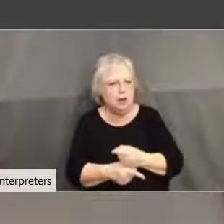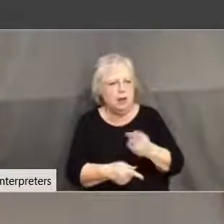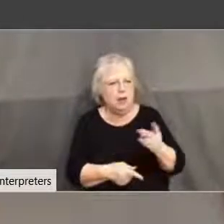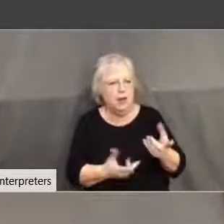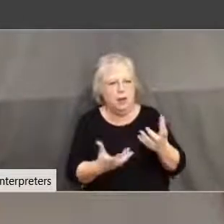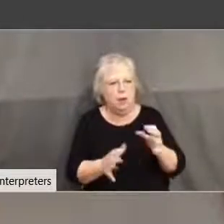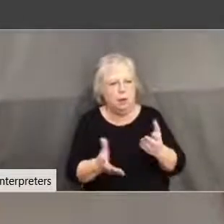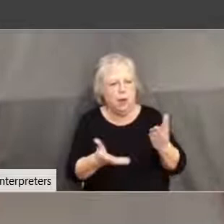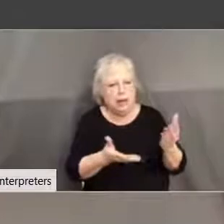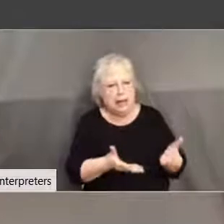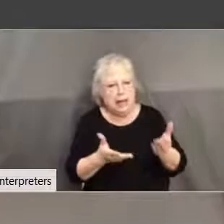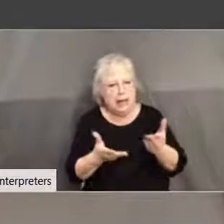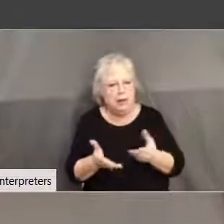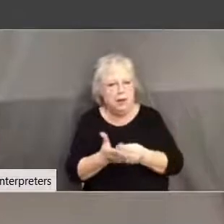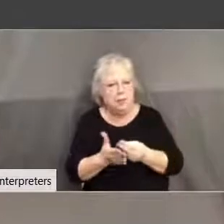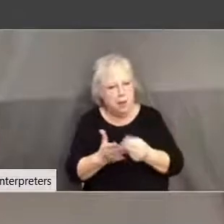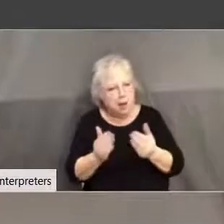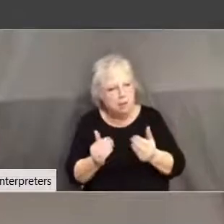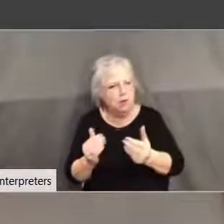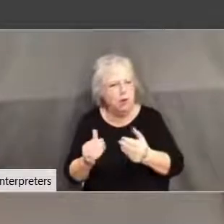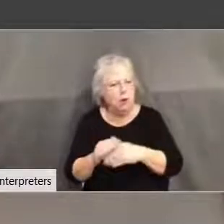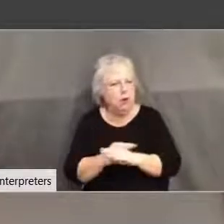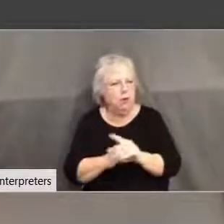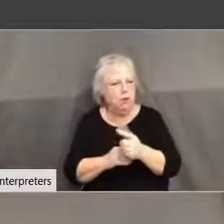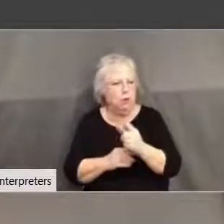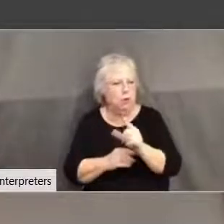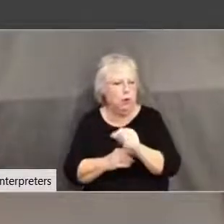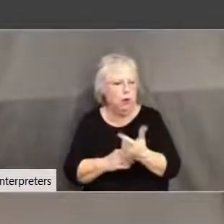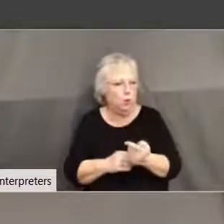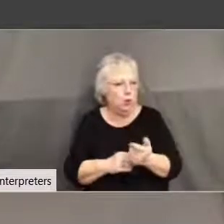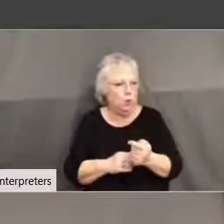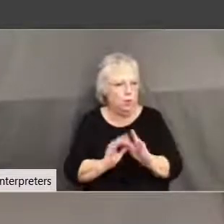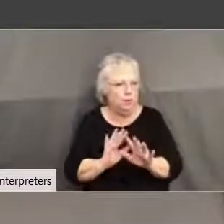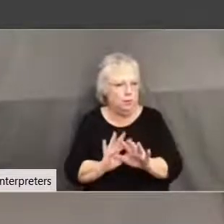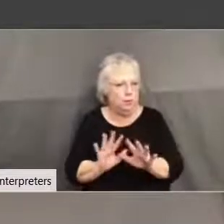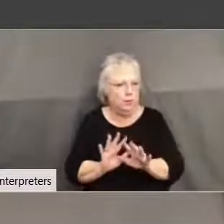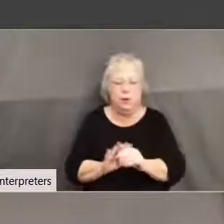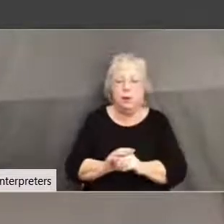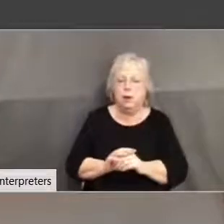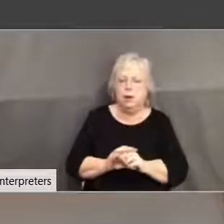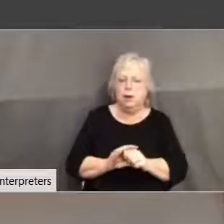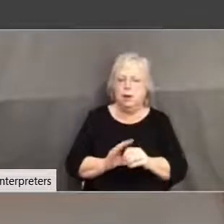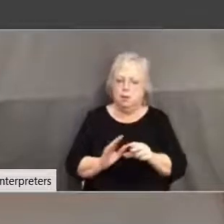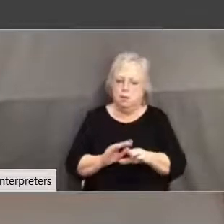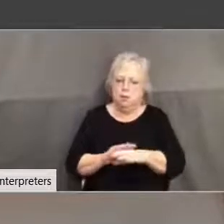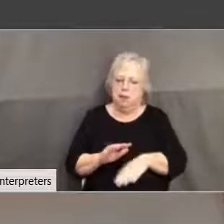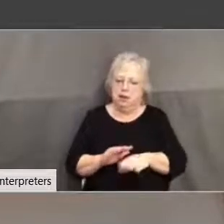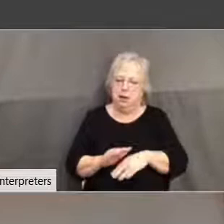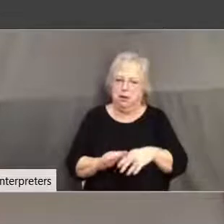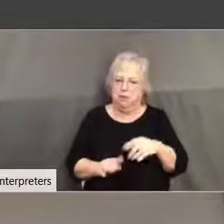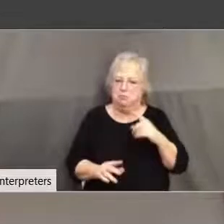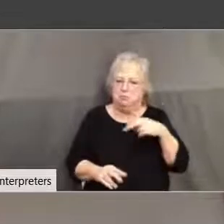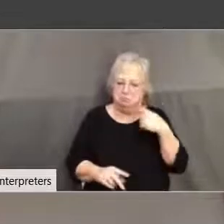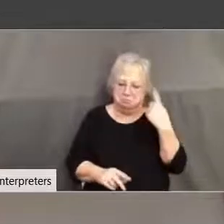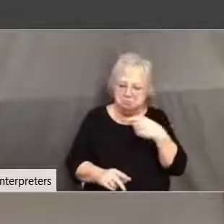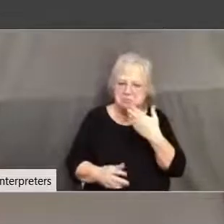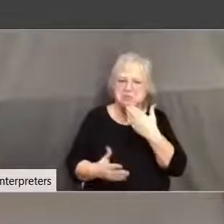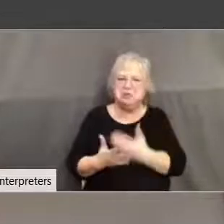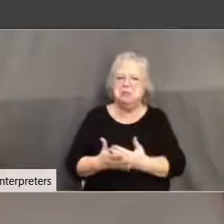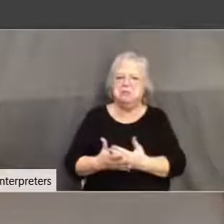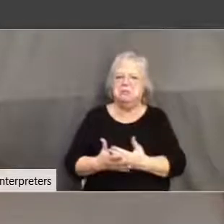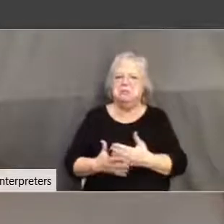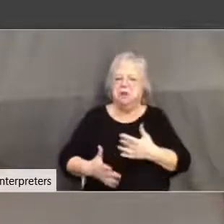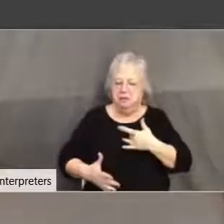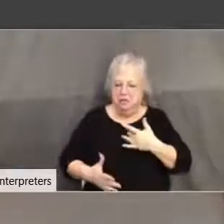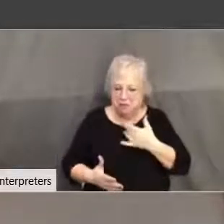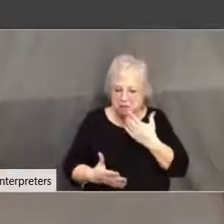that money forward into 2021. So basically, it looks good, it feels good, but the thing that bothers